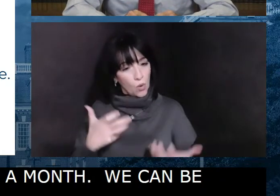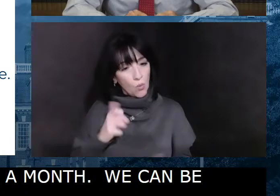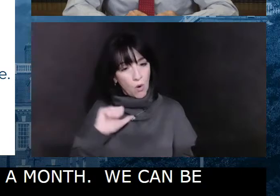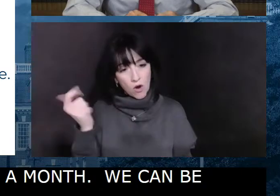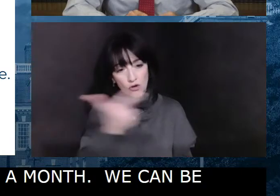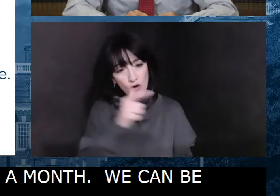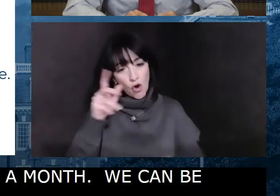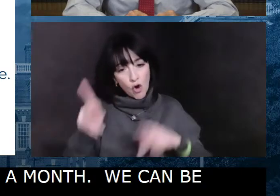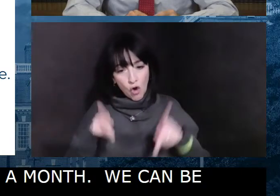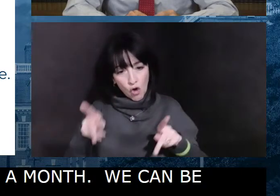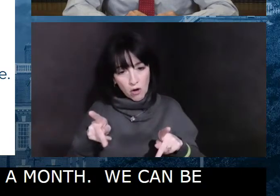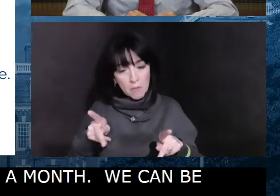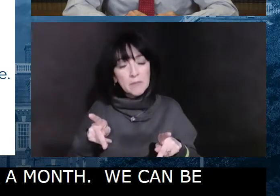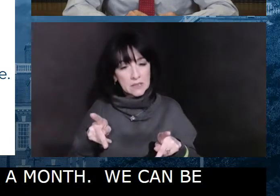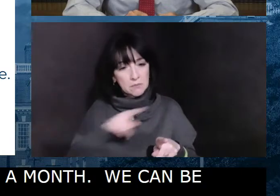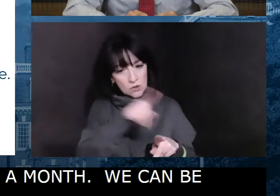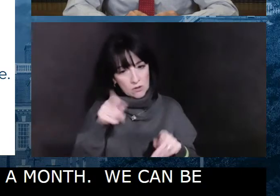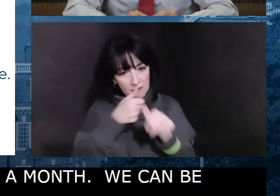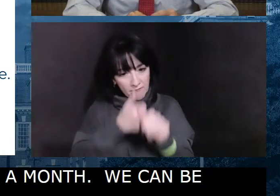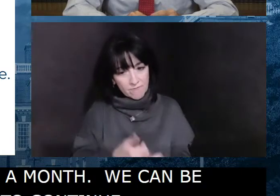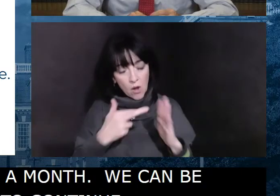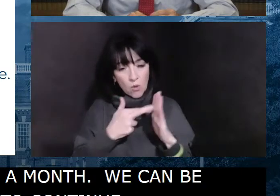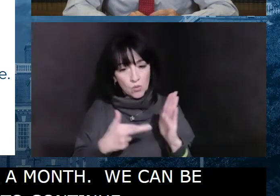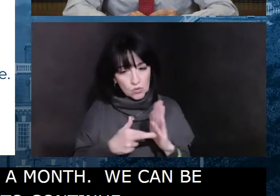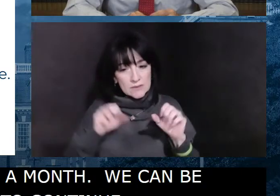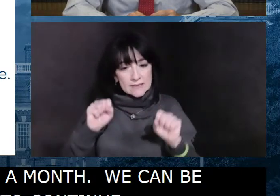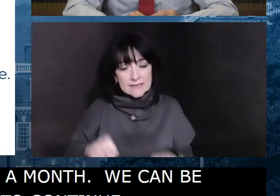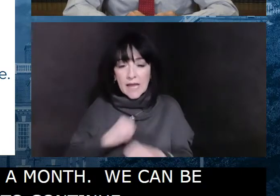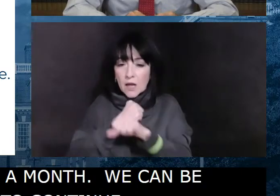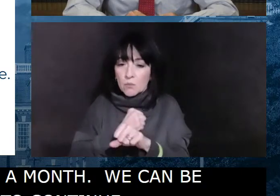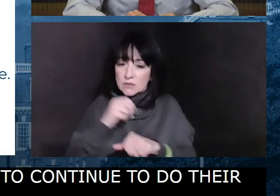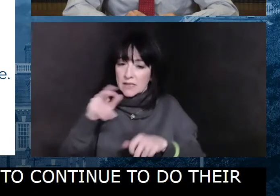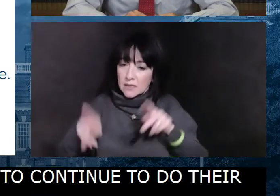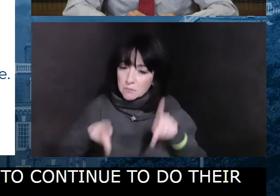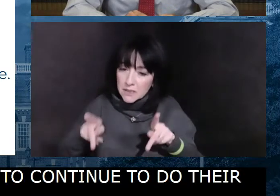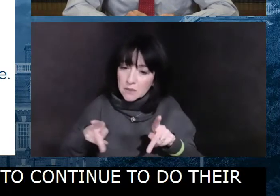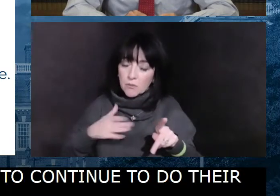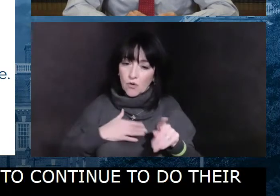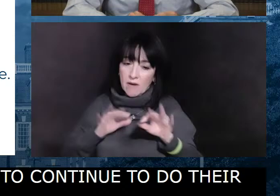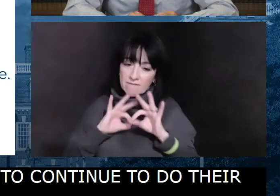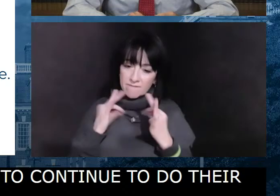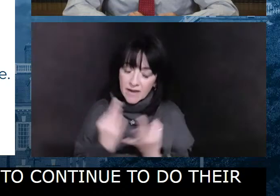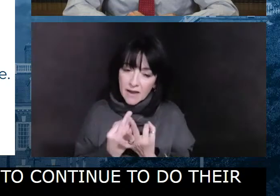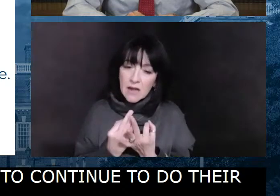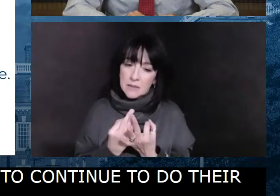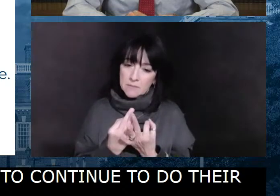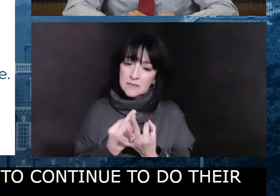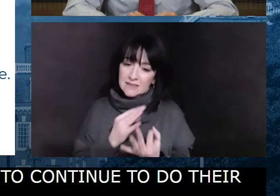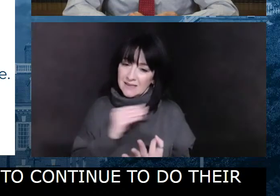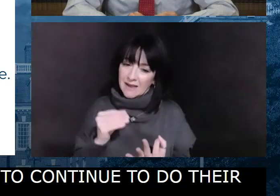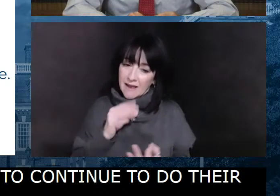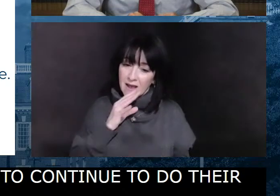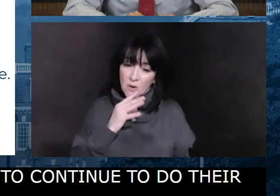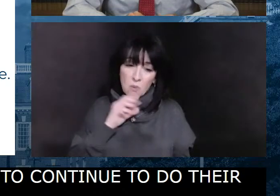do so, we'll protect our neighbors, our families, and ultimately those that are most vulnerable